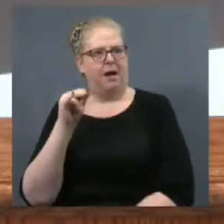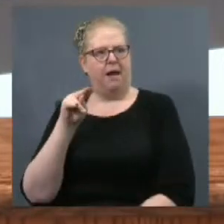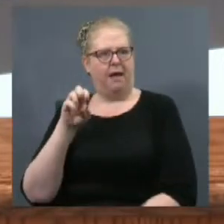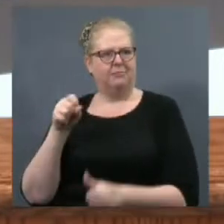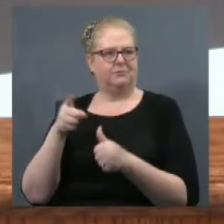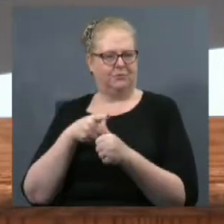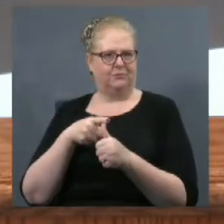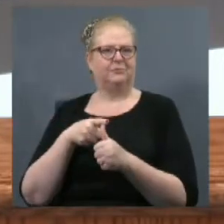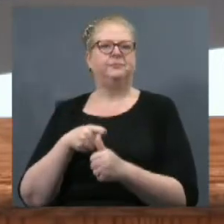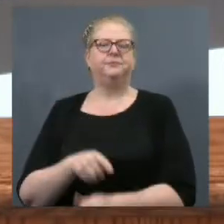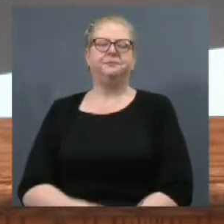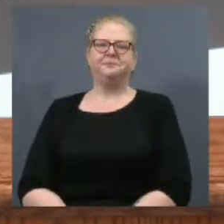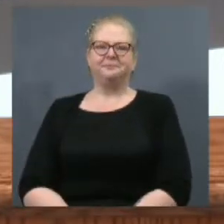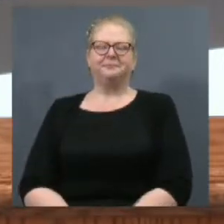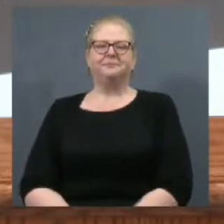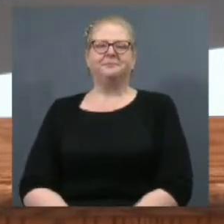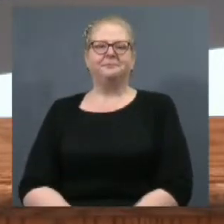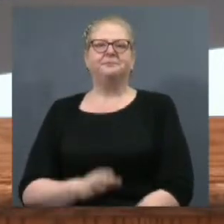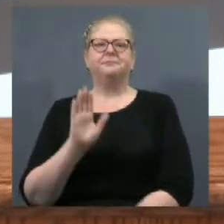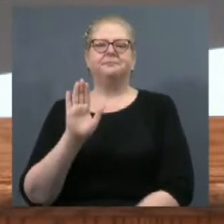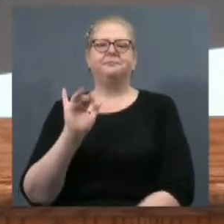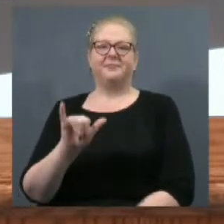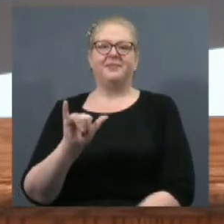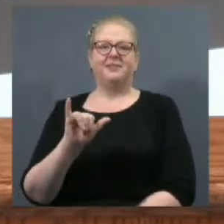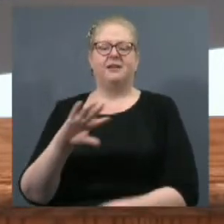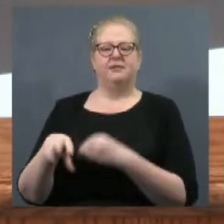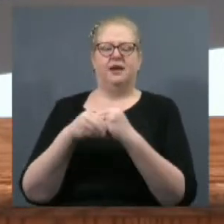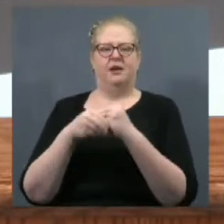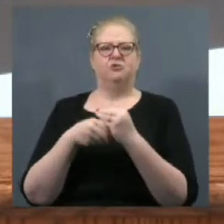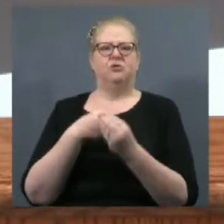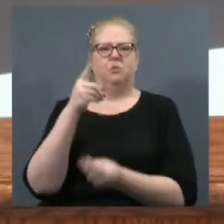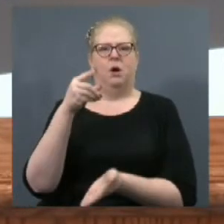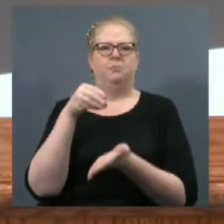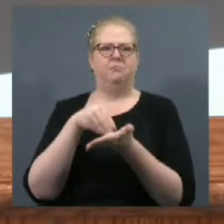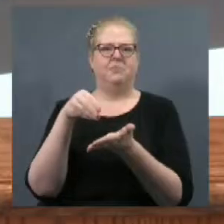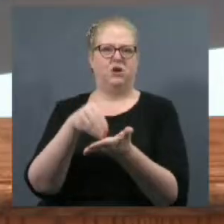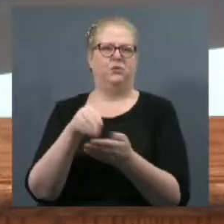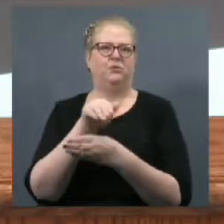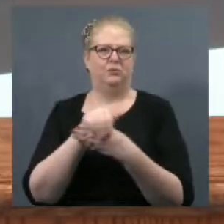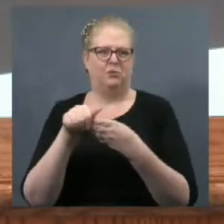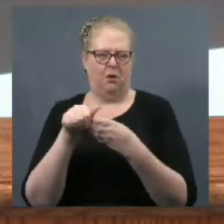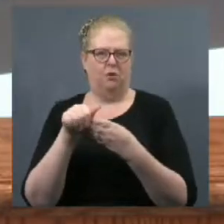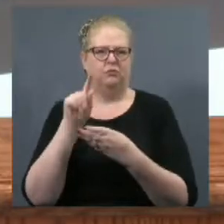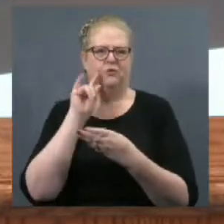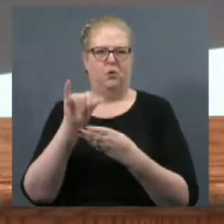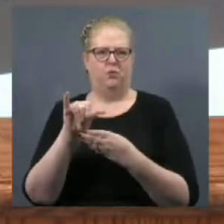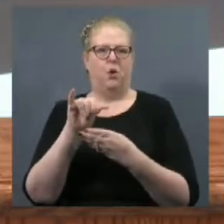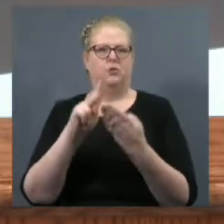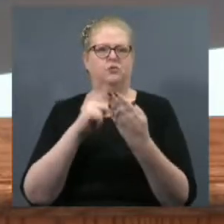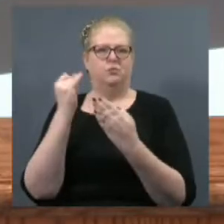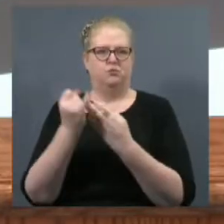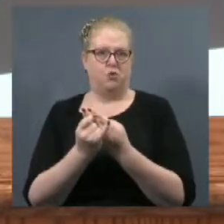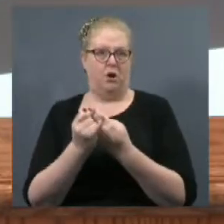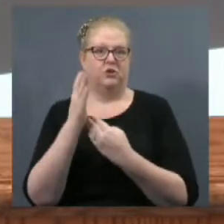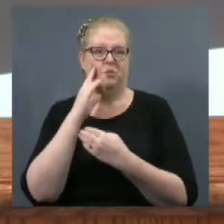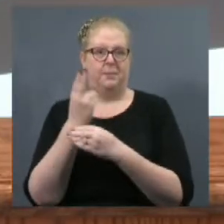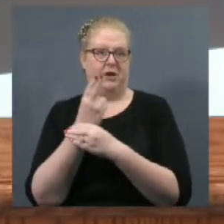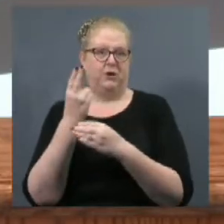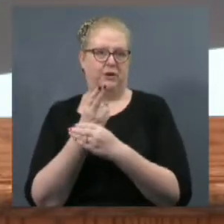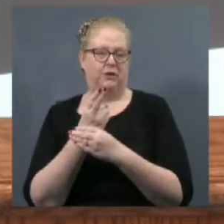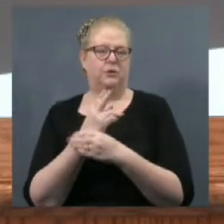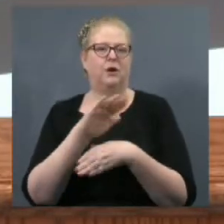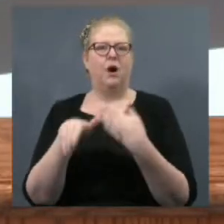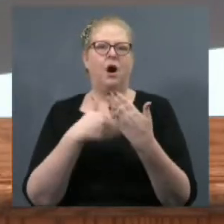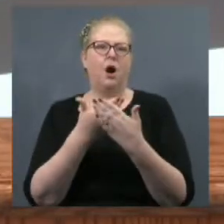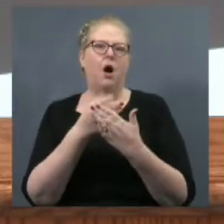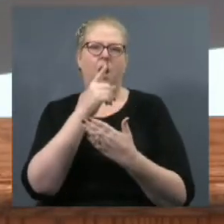Thank you. So I take it that this extra $1 million on these three projects that we're going to use it on, these were all